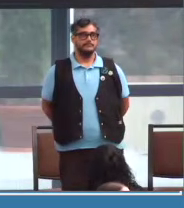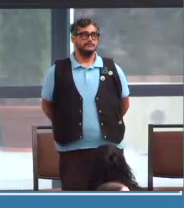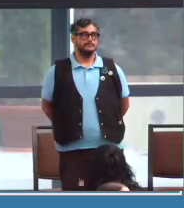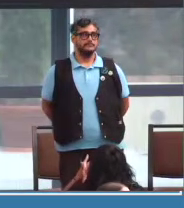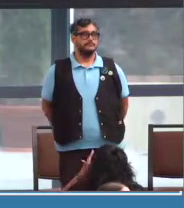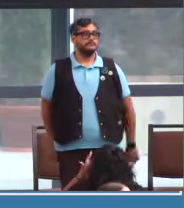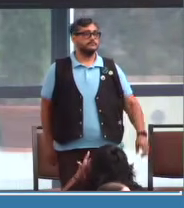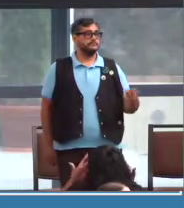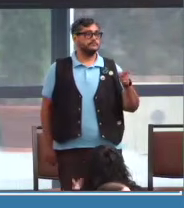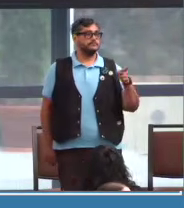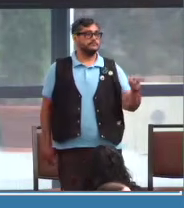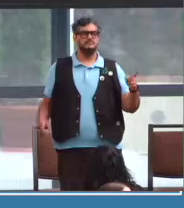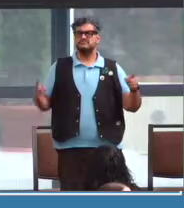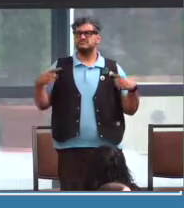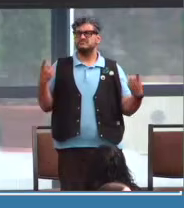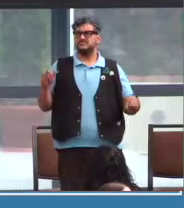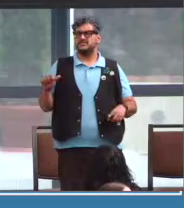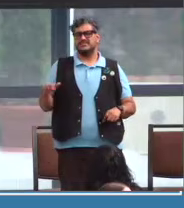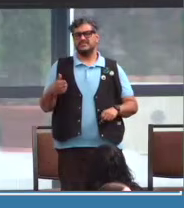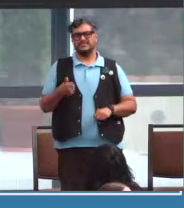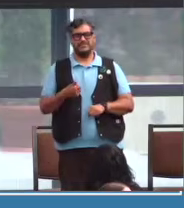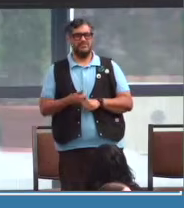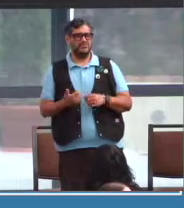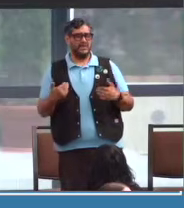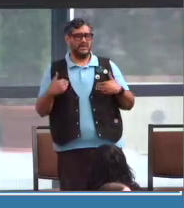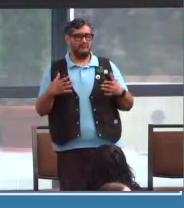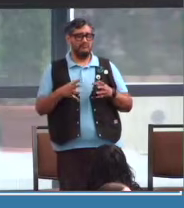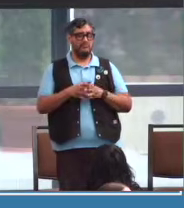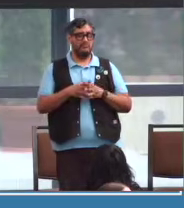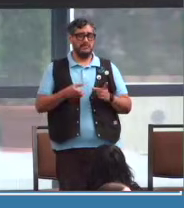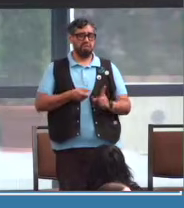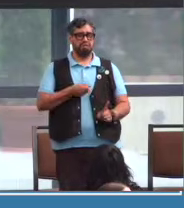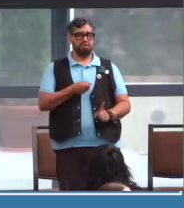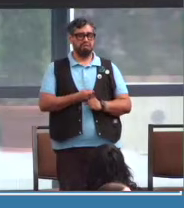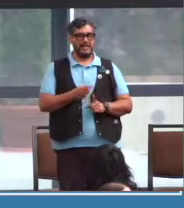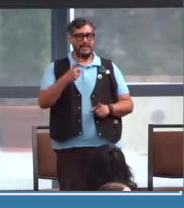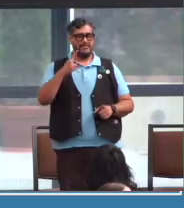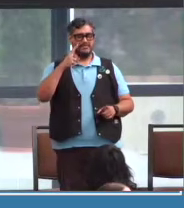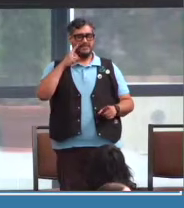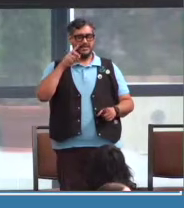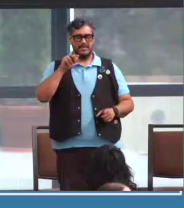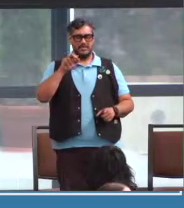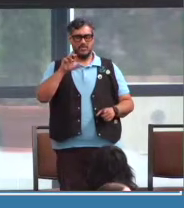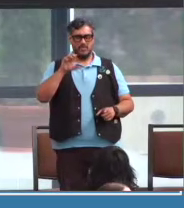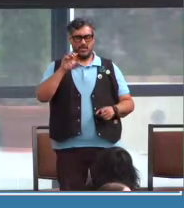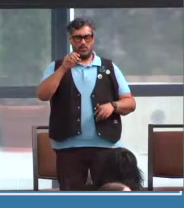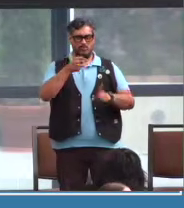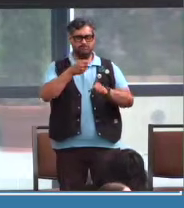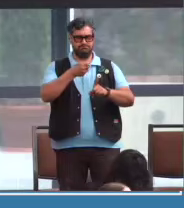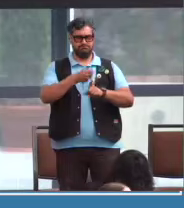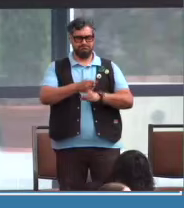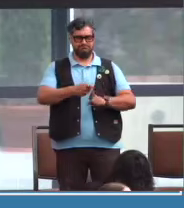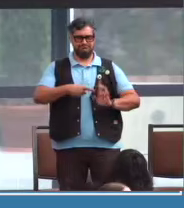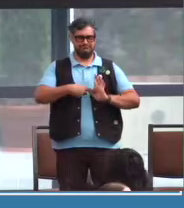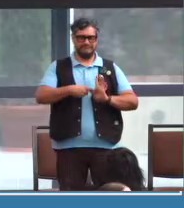Hi. Over the last 10 years, I've had several episodes of what I think might be neurological symptoms like prolonged